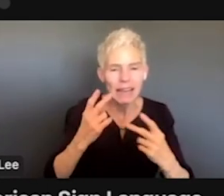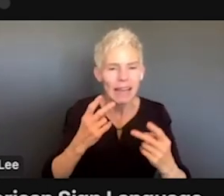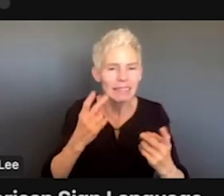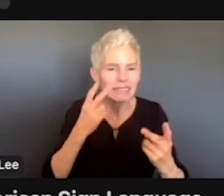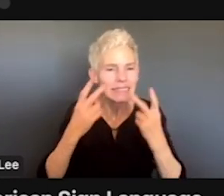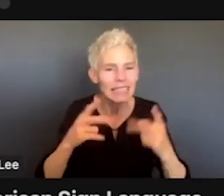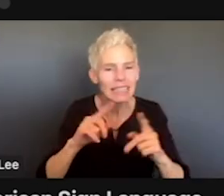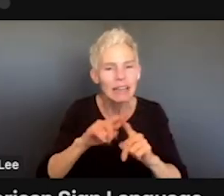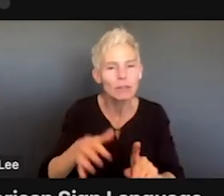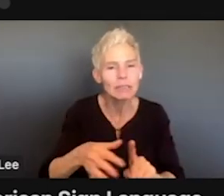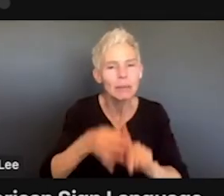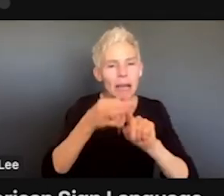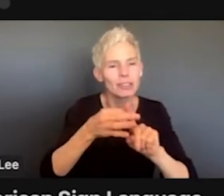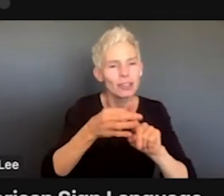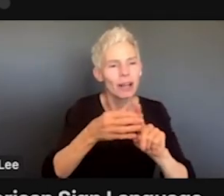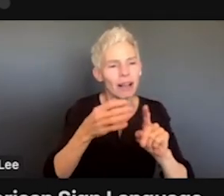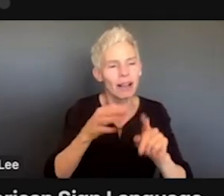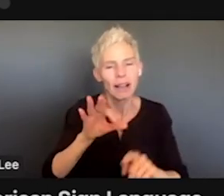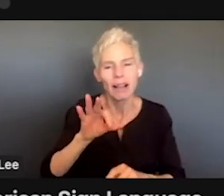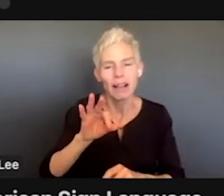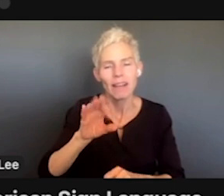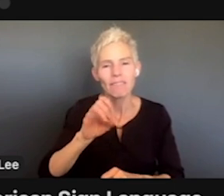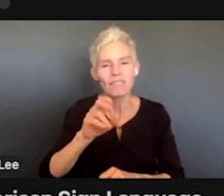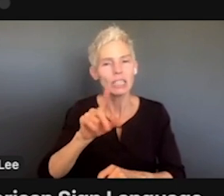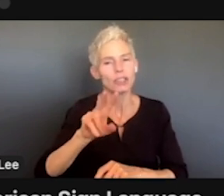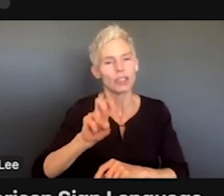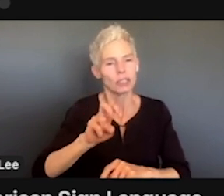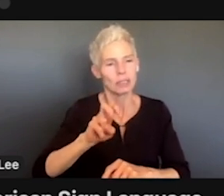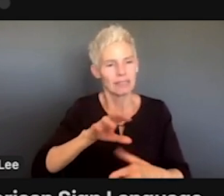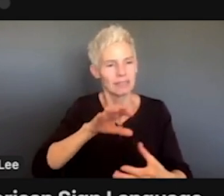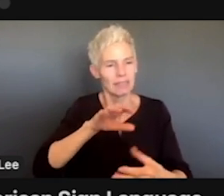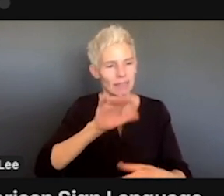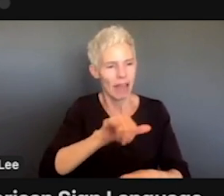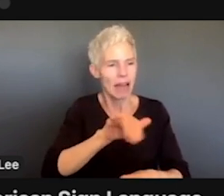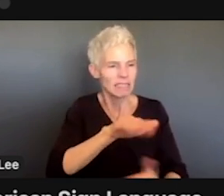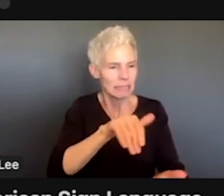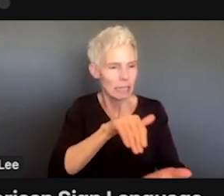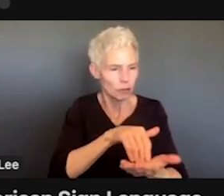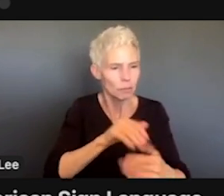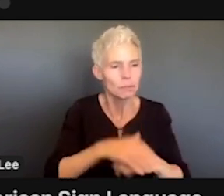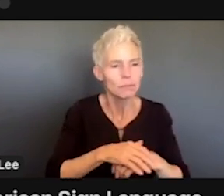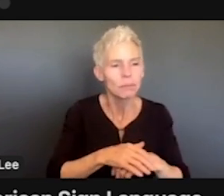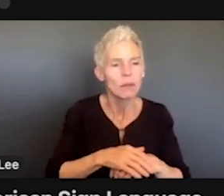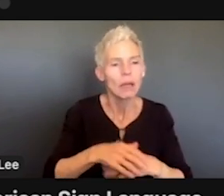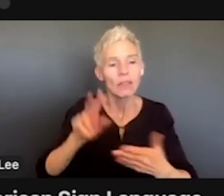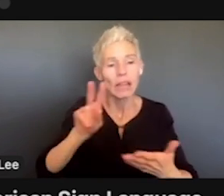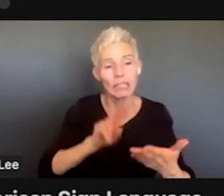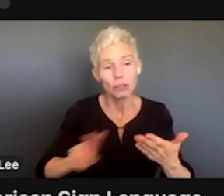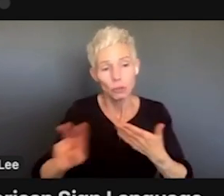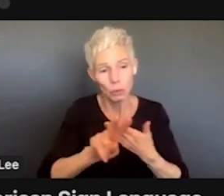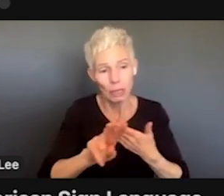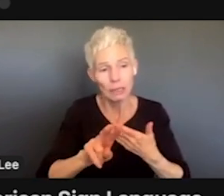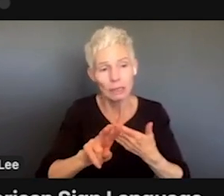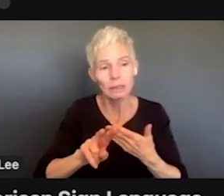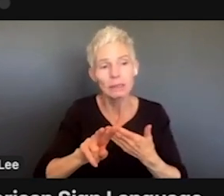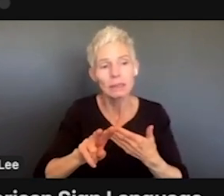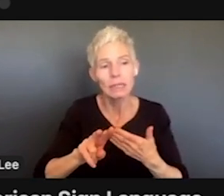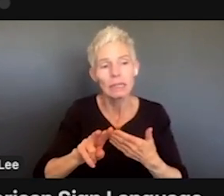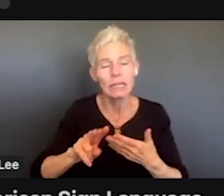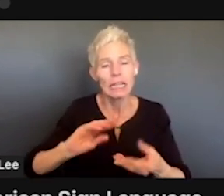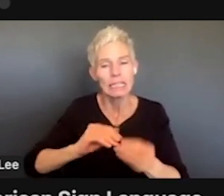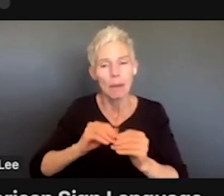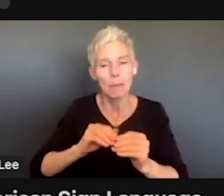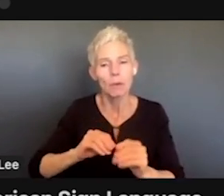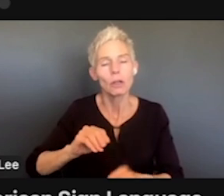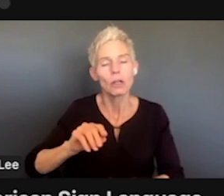features of that center. And then after that, coming in 2 weeks, episode 221,